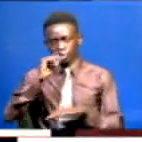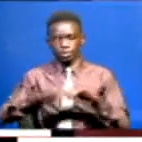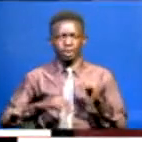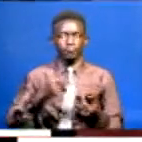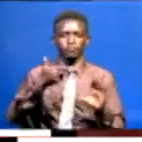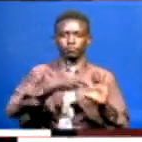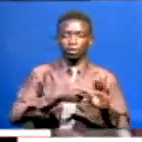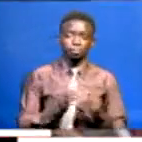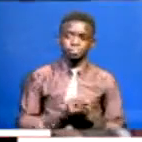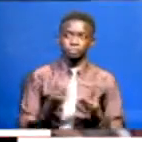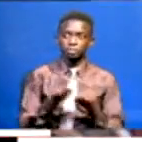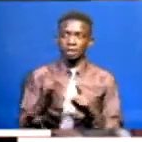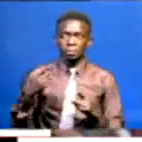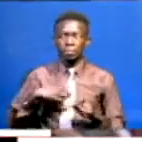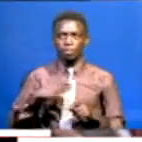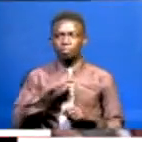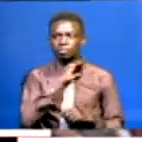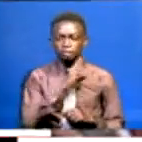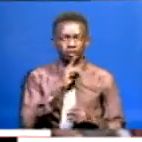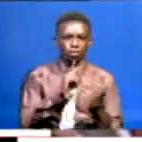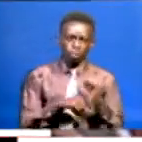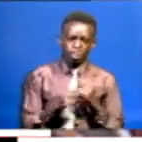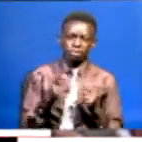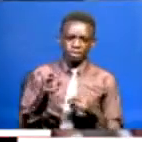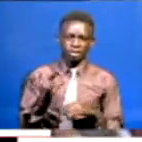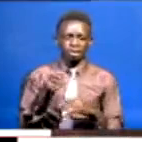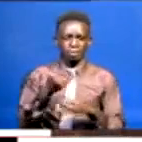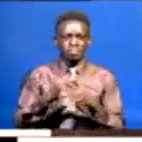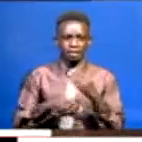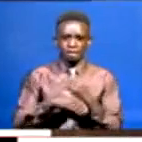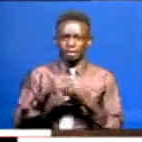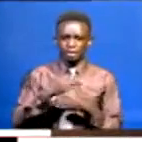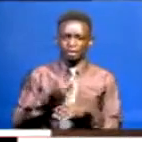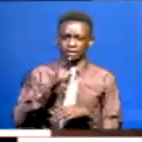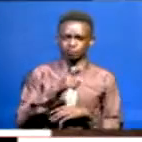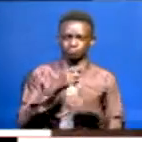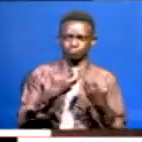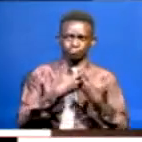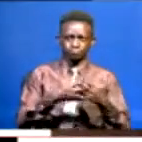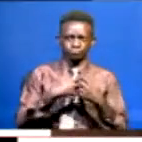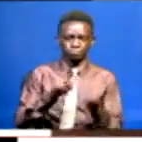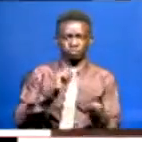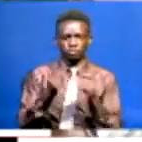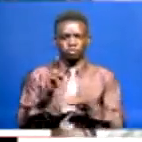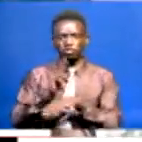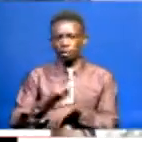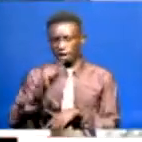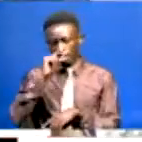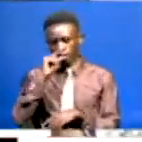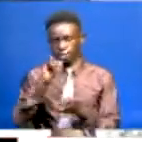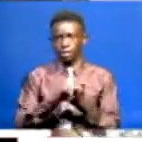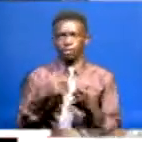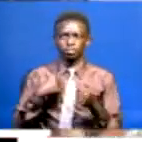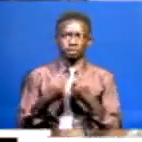argued that rebuilding the engines to use gas was a challenge. Instead, the legislature is being urged to